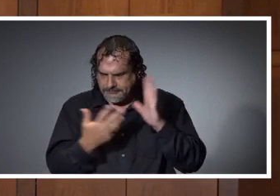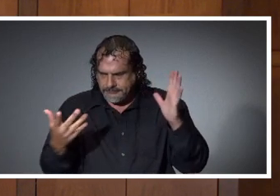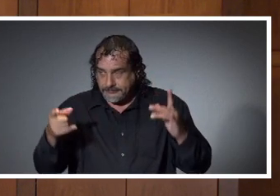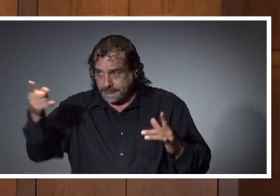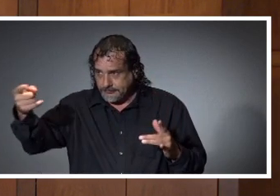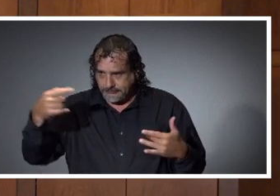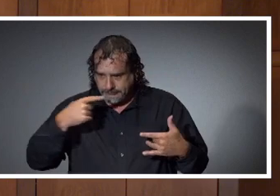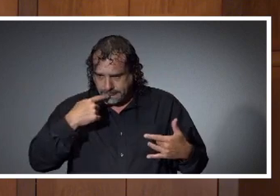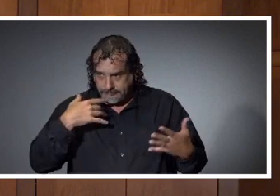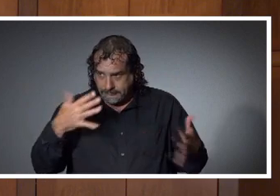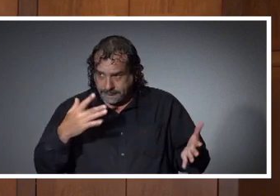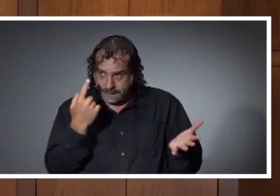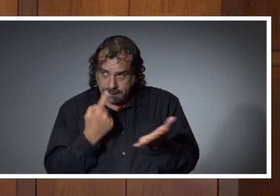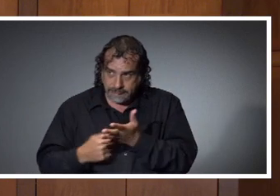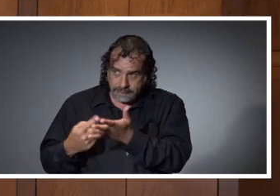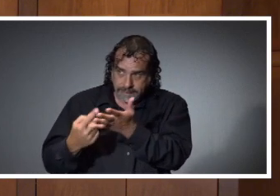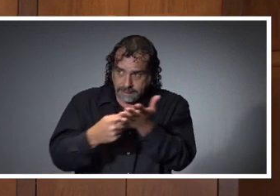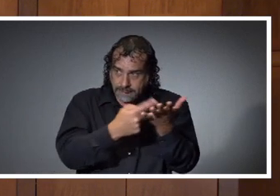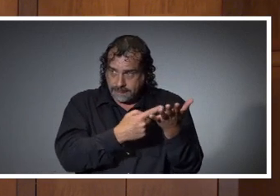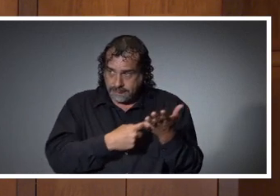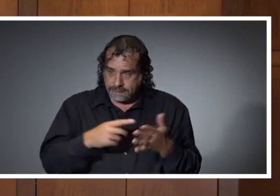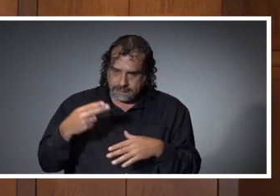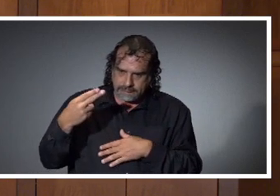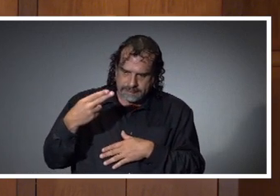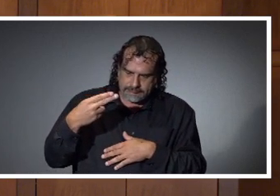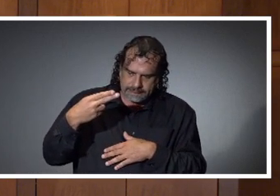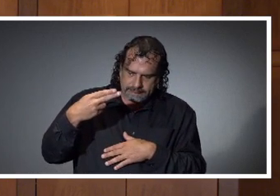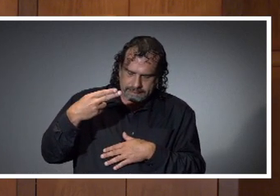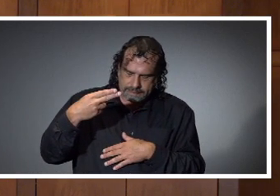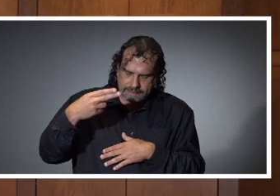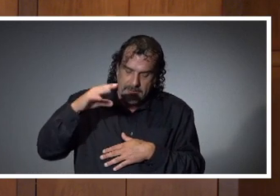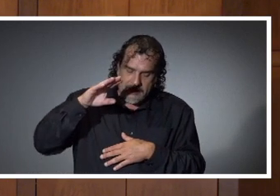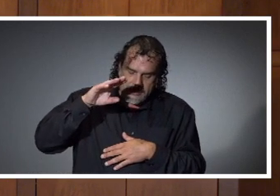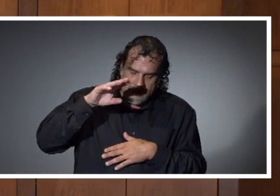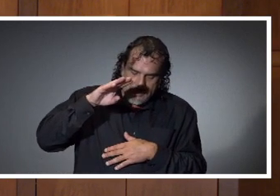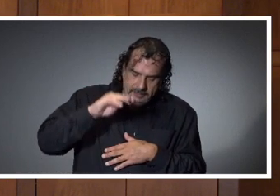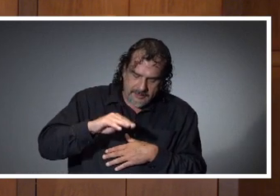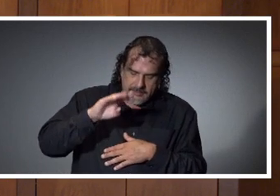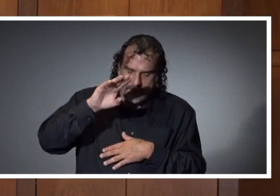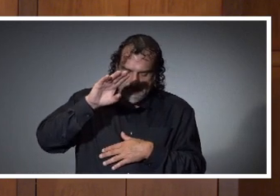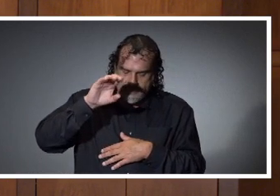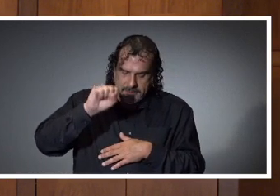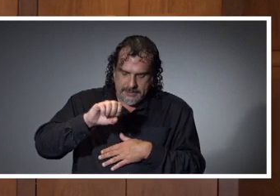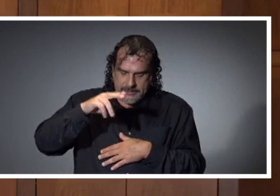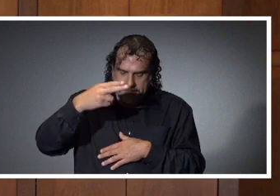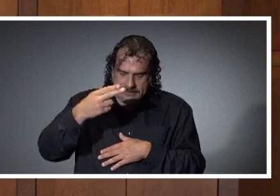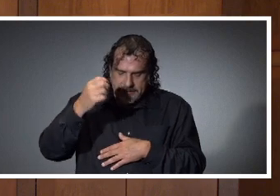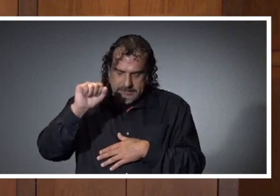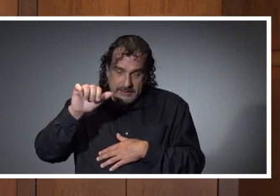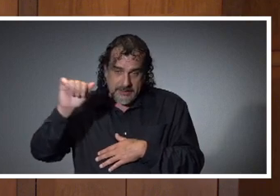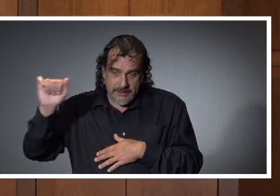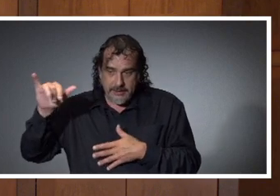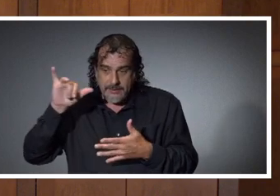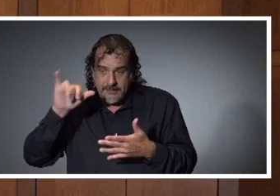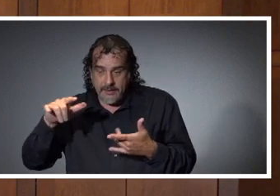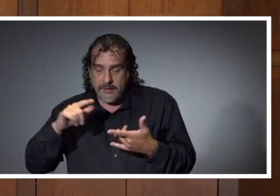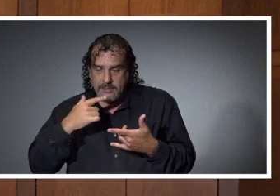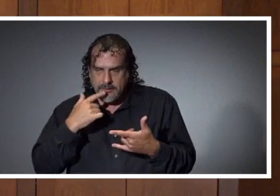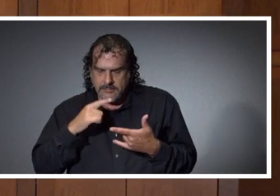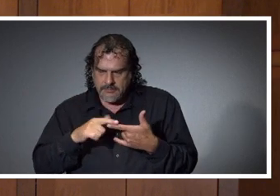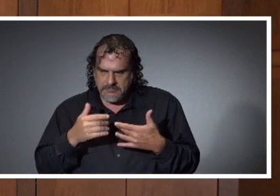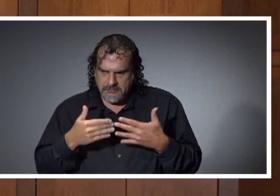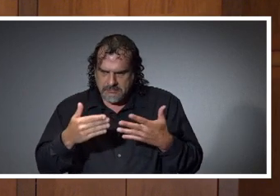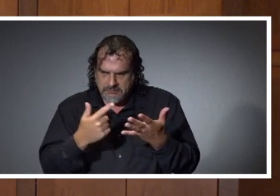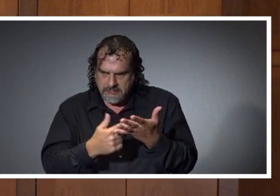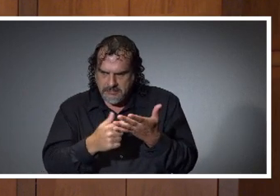conversation, at least a few, I'm sure, with the MHSAA directors. And where are we going from here? And how are we going to move